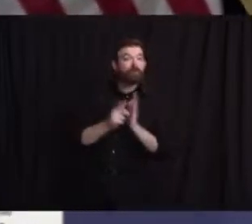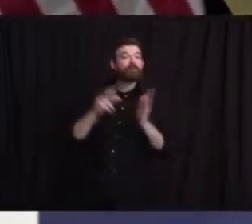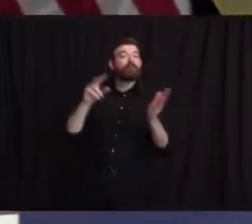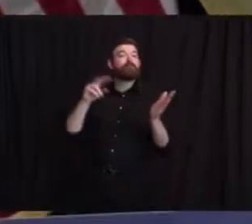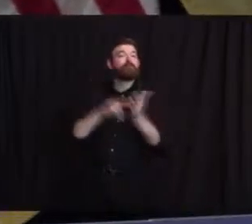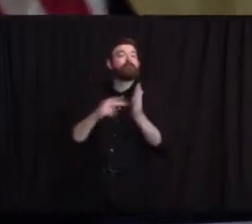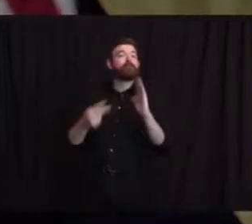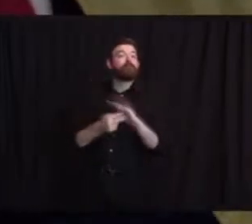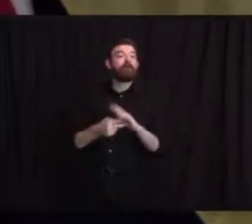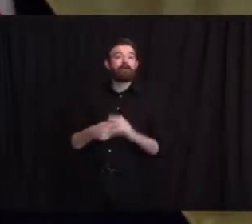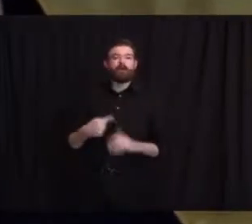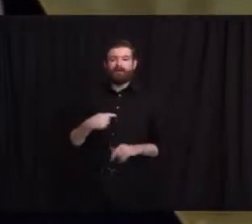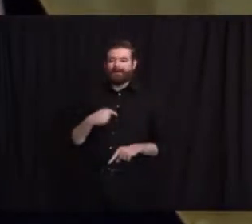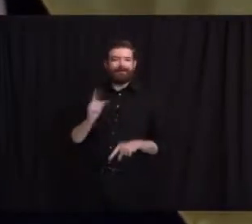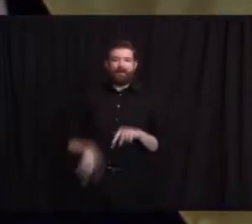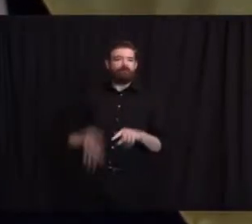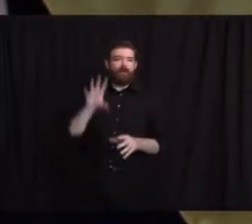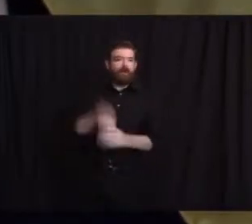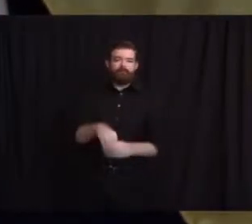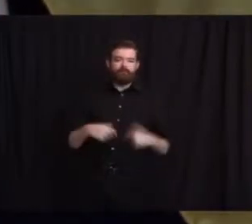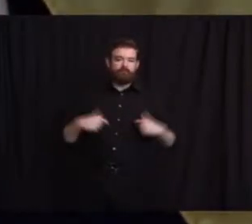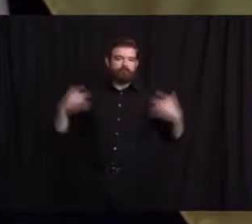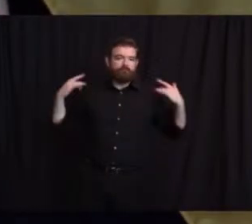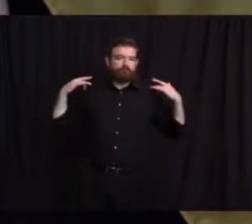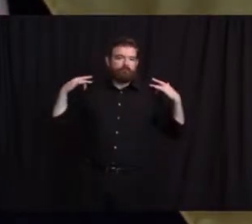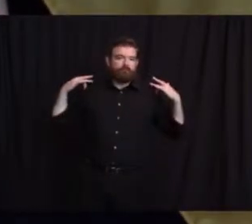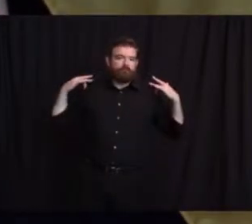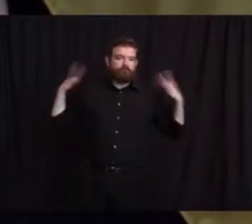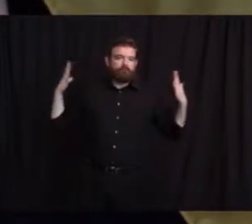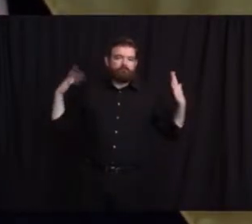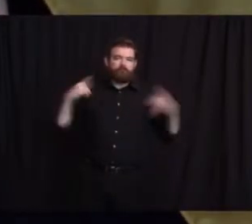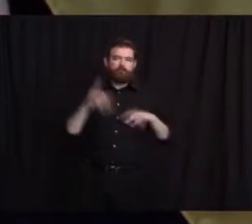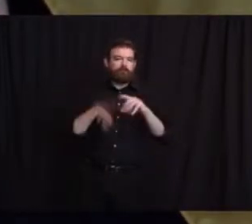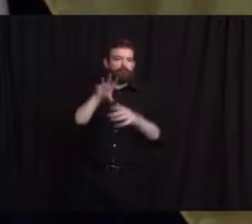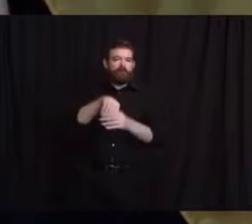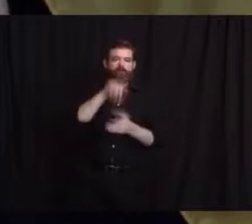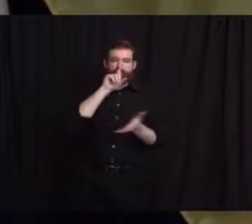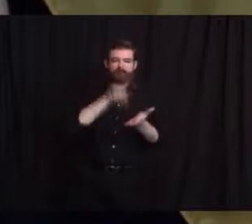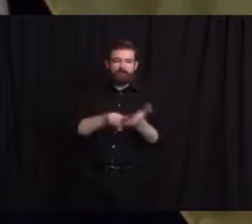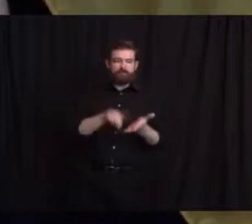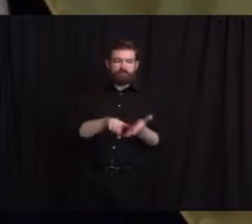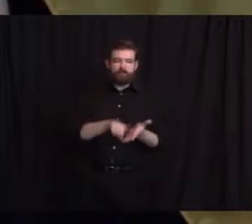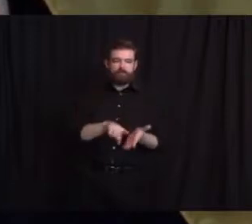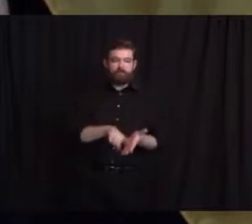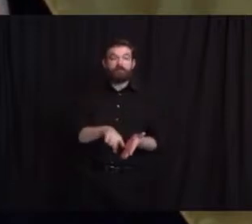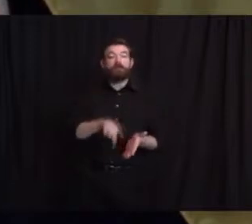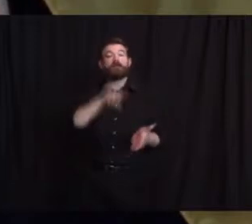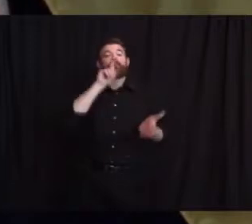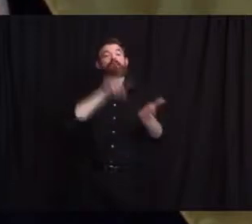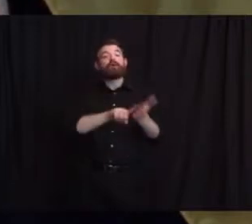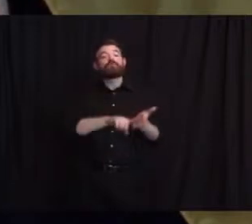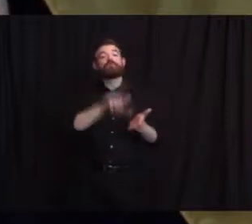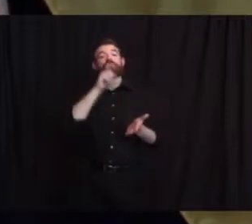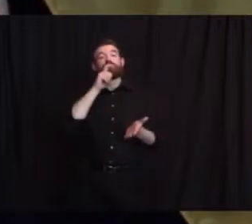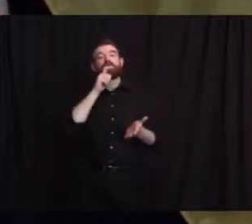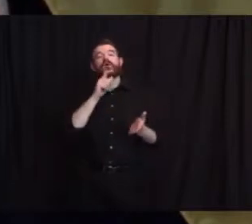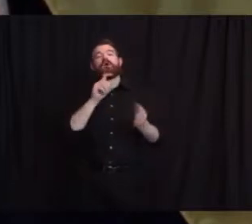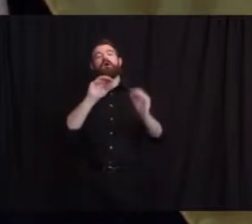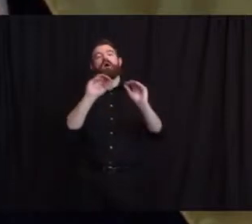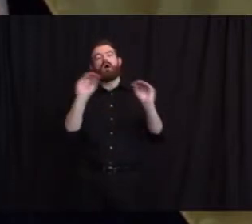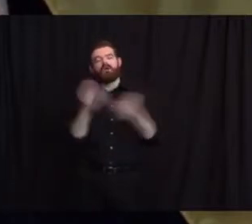any aspects of that investigation. It is done through the Office of Public Integrity and Accountability under the Attorney